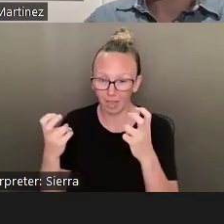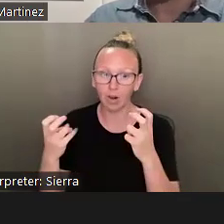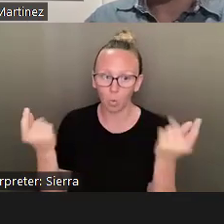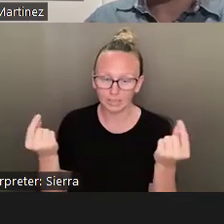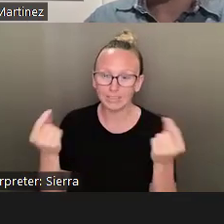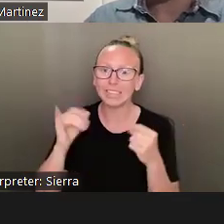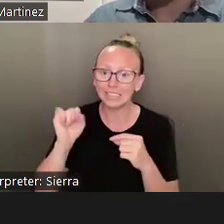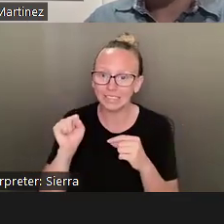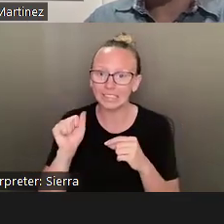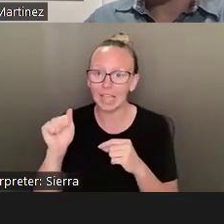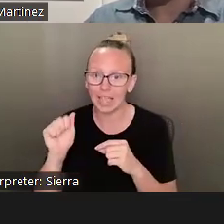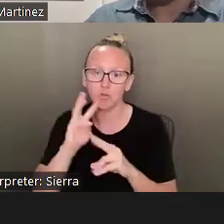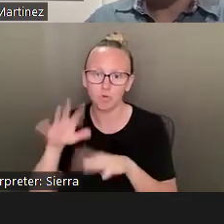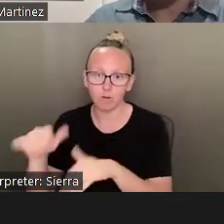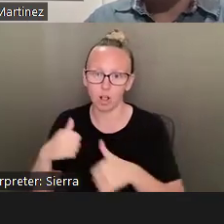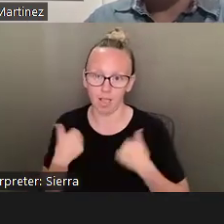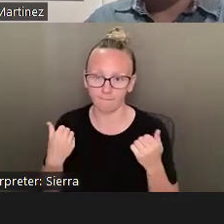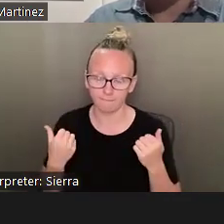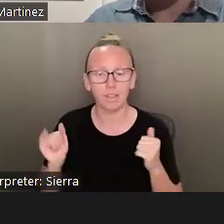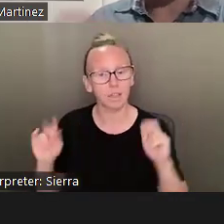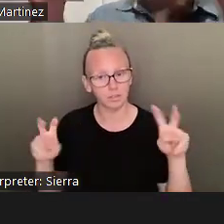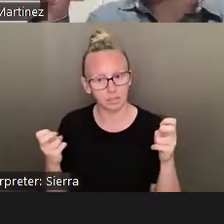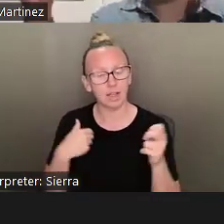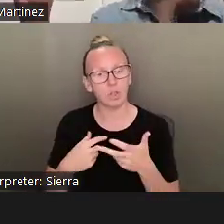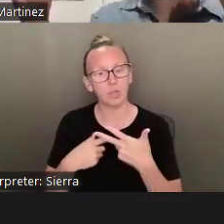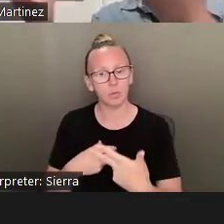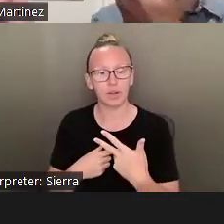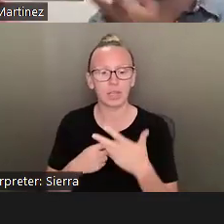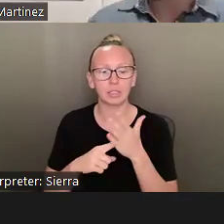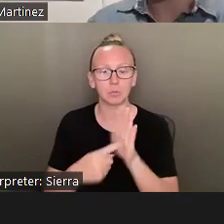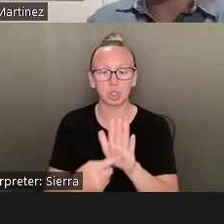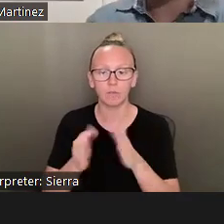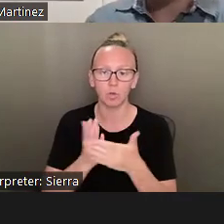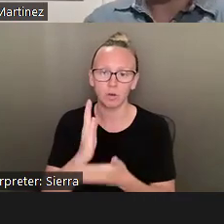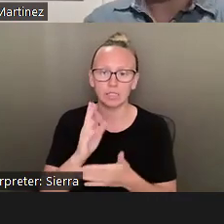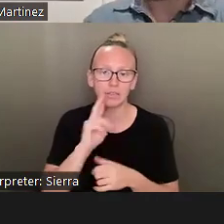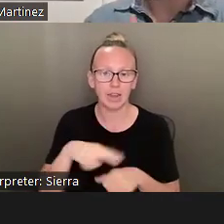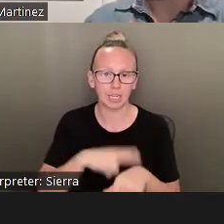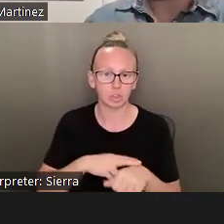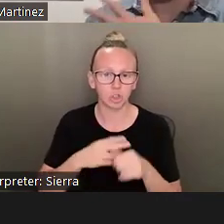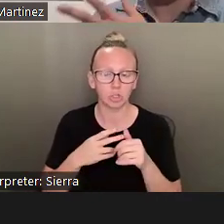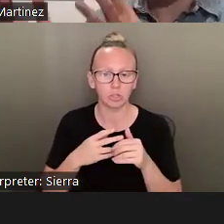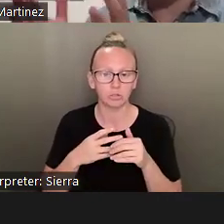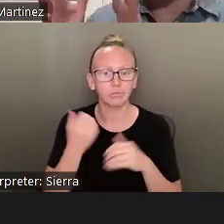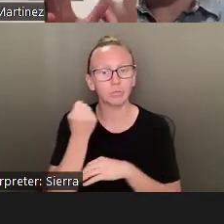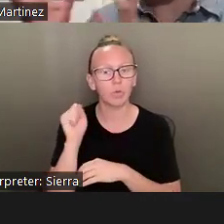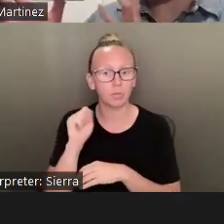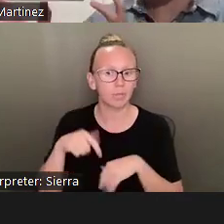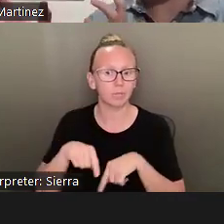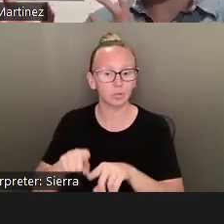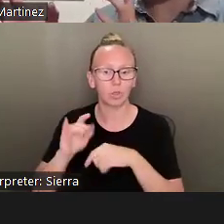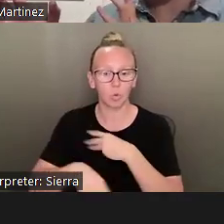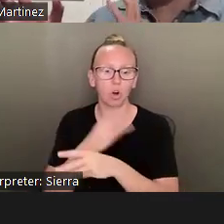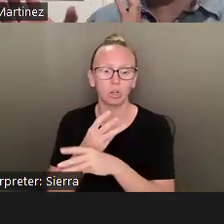which follows 3 kind of expressions of the rights of nature movement across the world, following 3 different groups